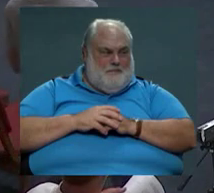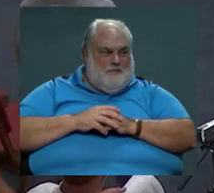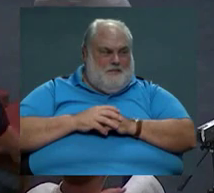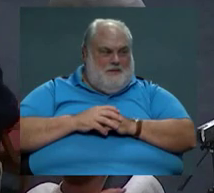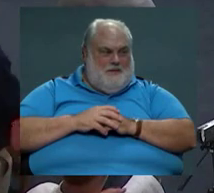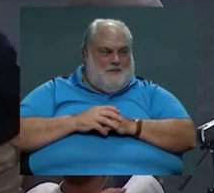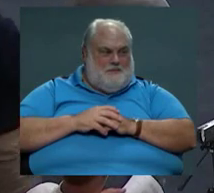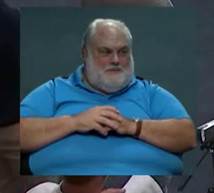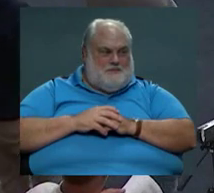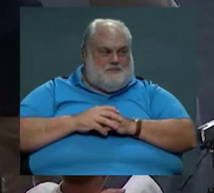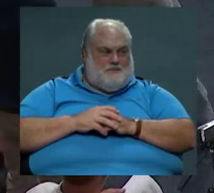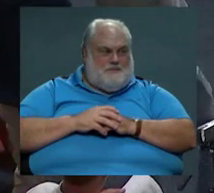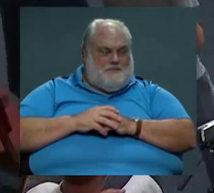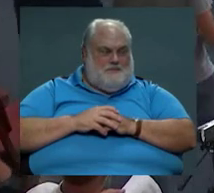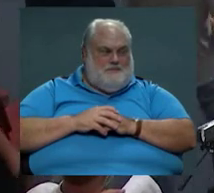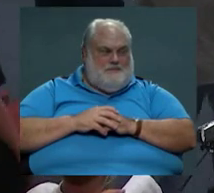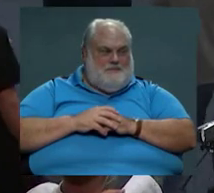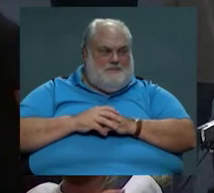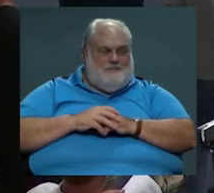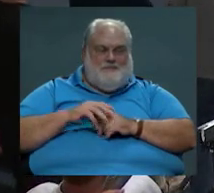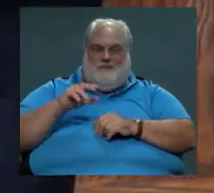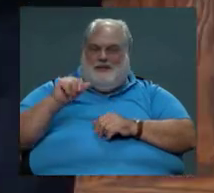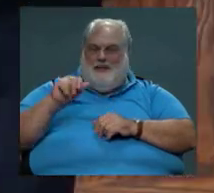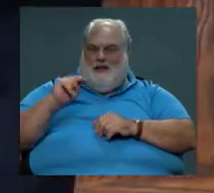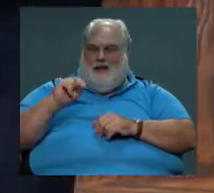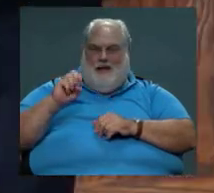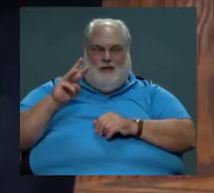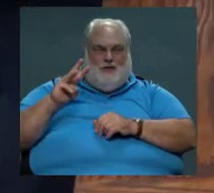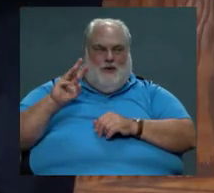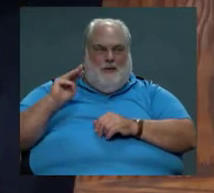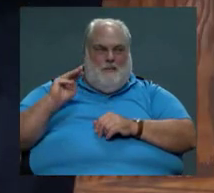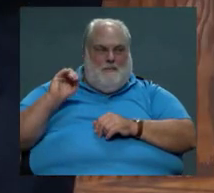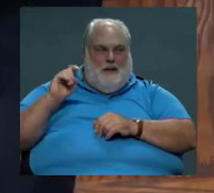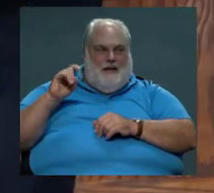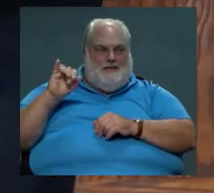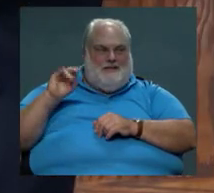Say our names. Sure. All right. I mentioned. I'm Andrew Maxson.